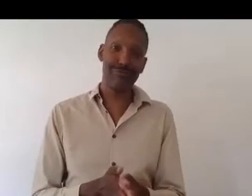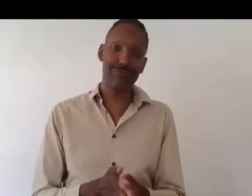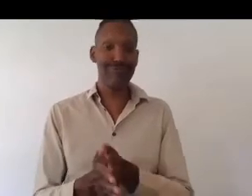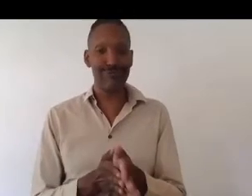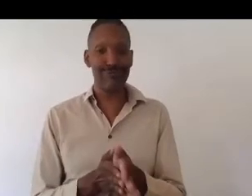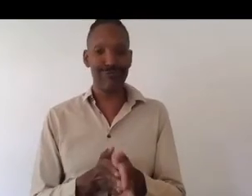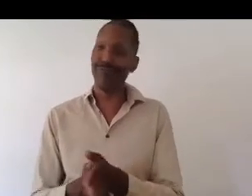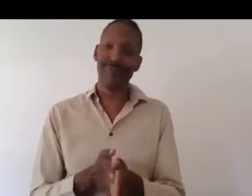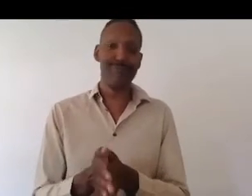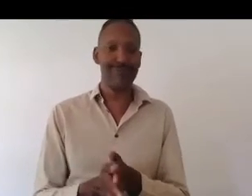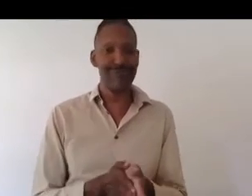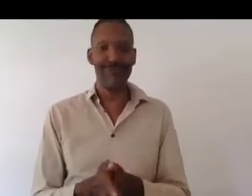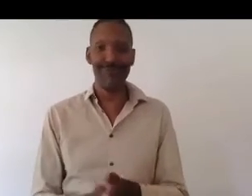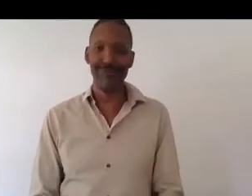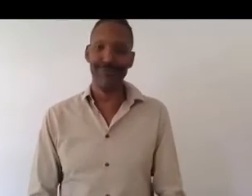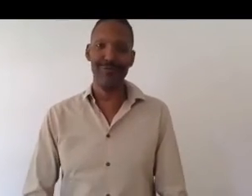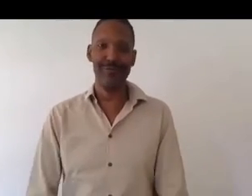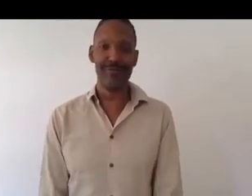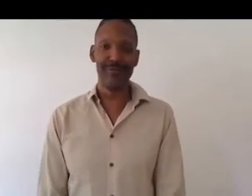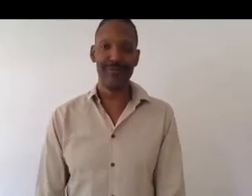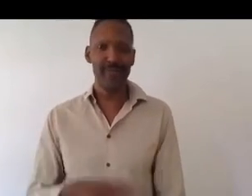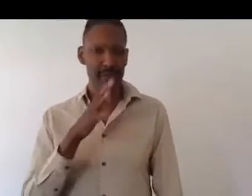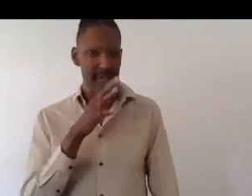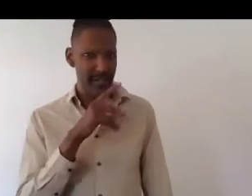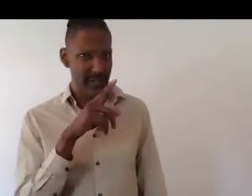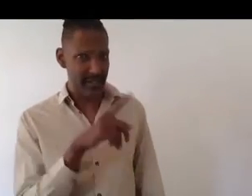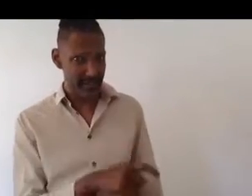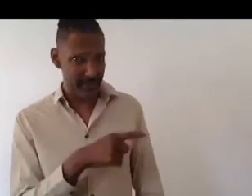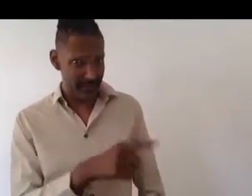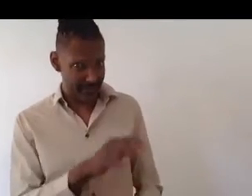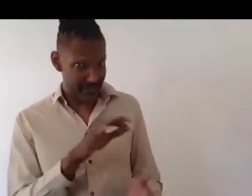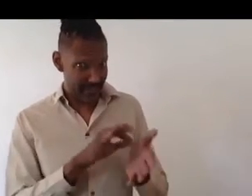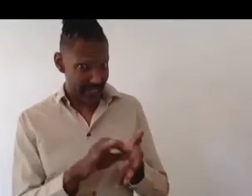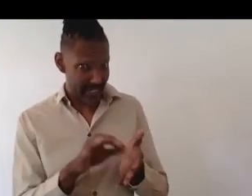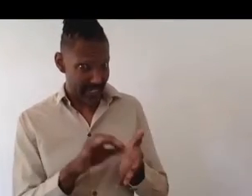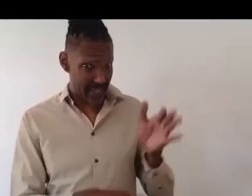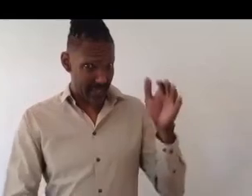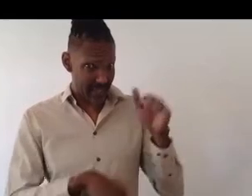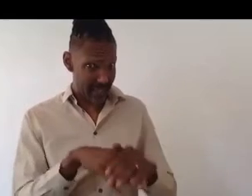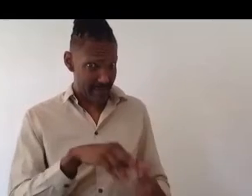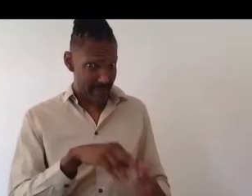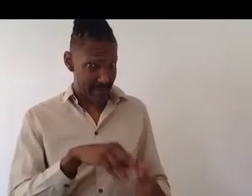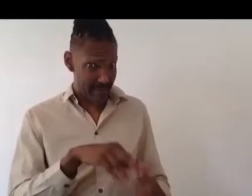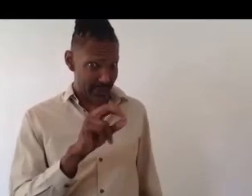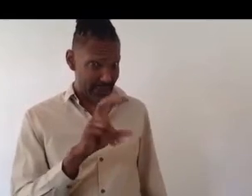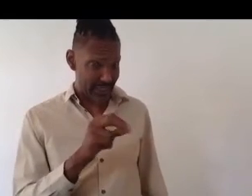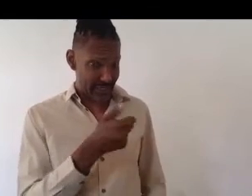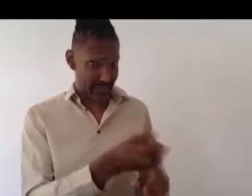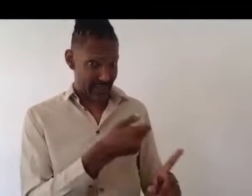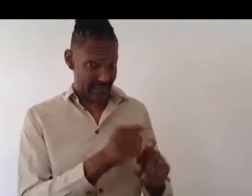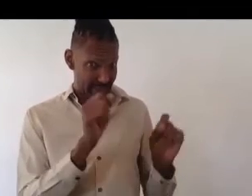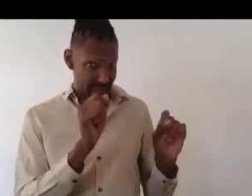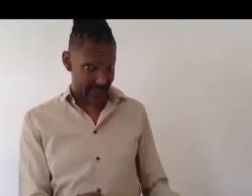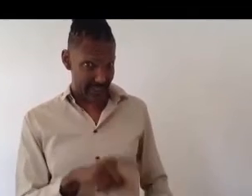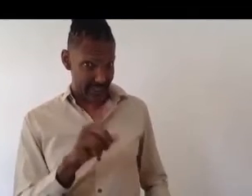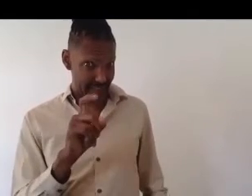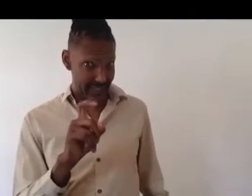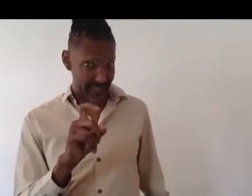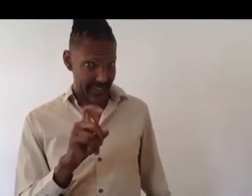You're going to wash all the soap off. Can you count to 30 just all by yourself? Without going to 10, 10, 10, but can you count all the way to 30?